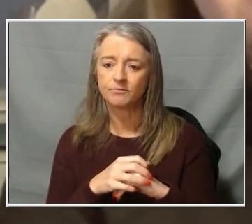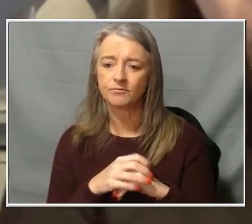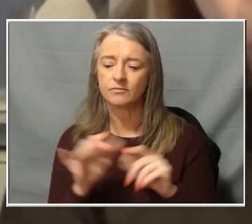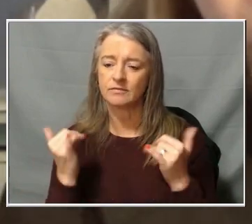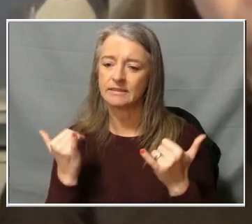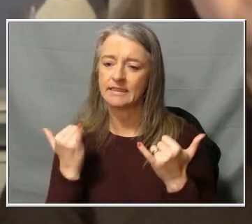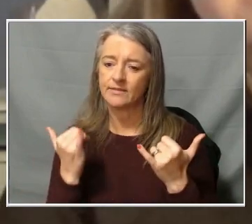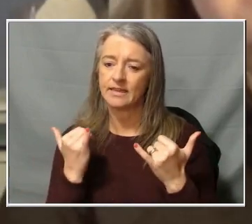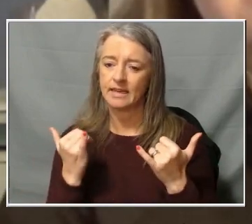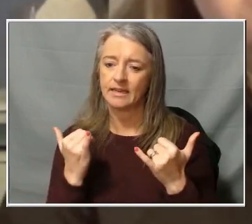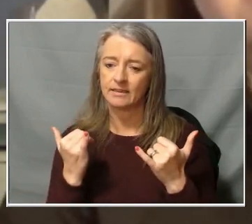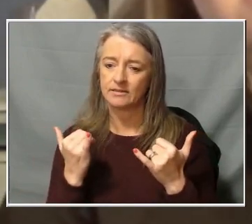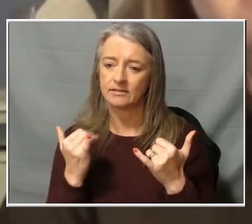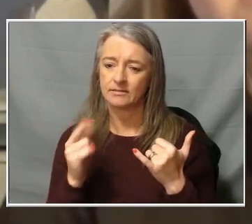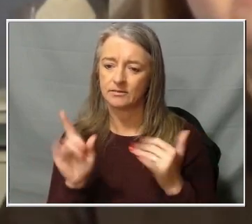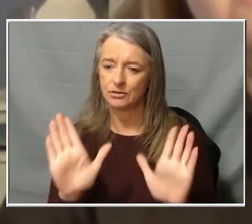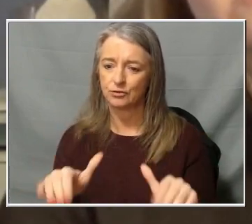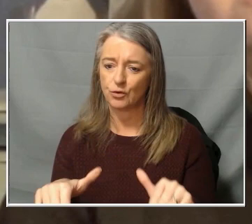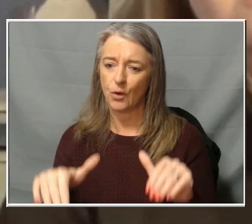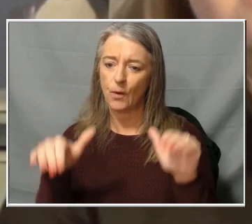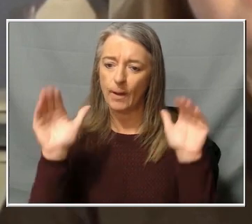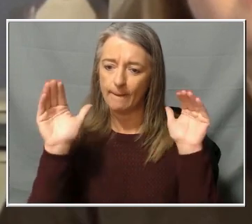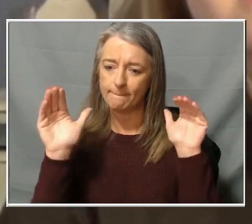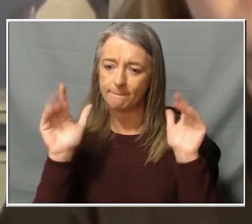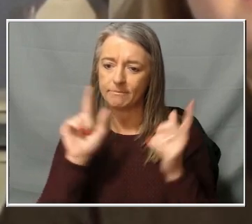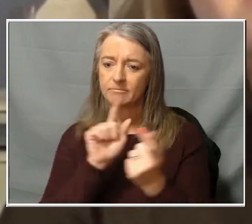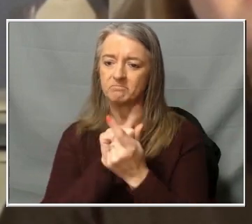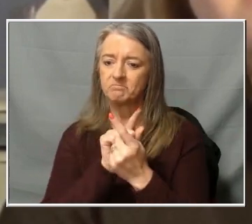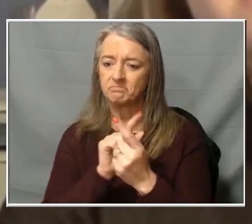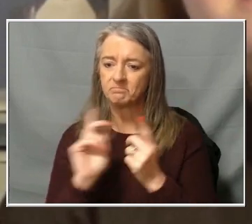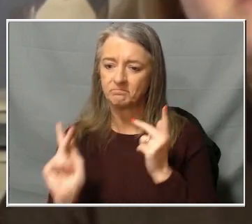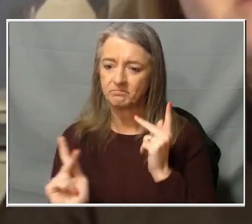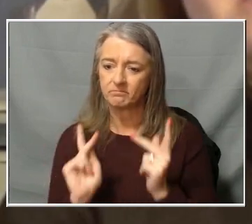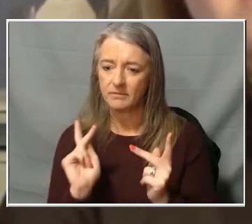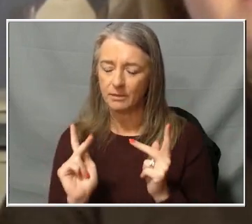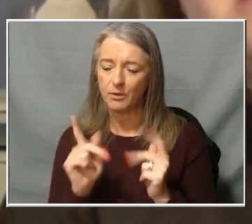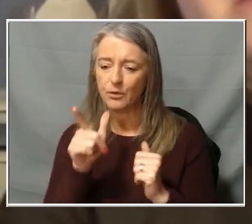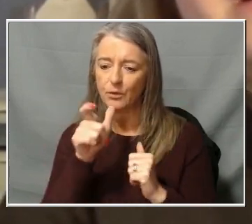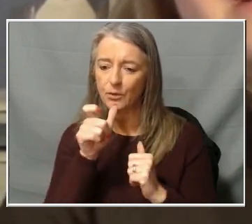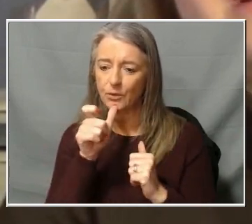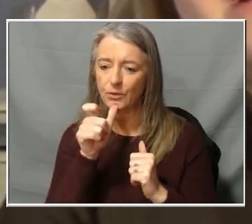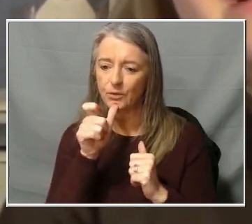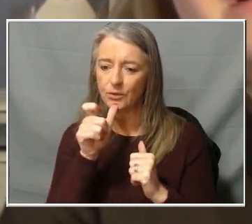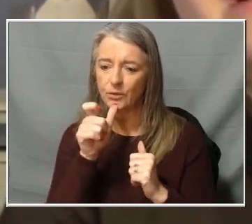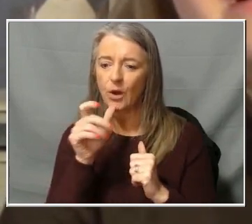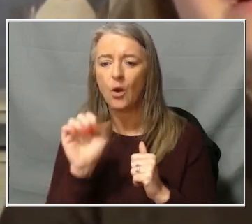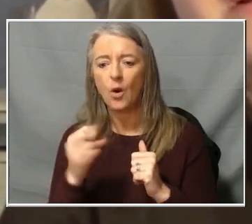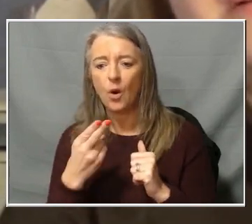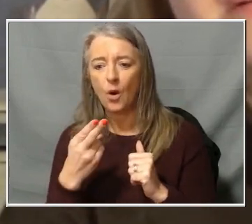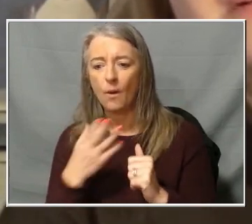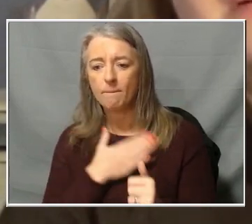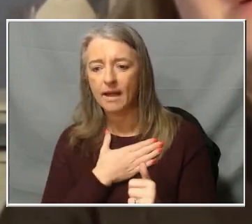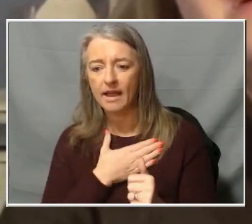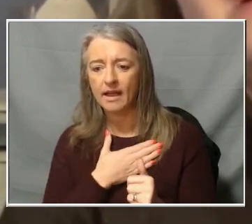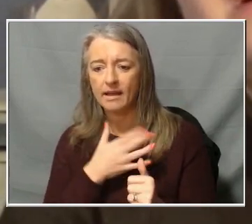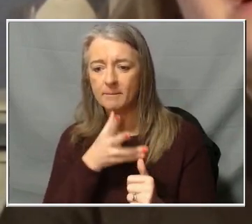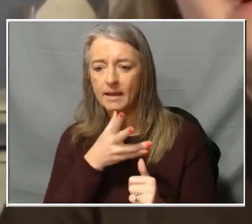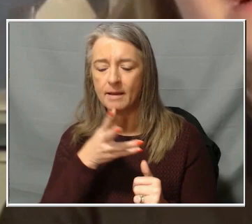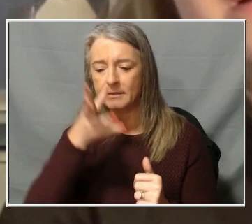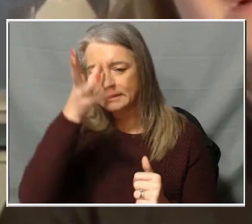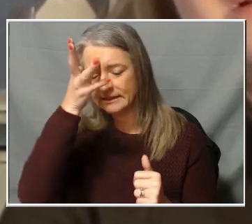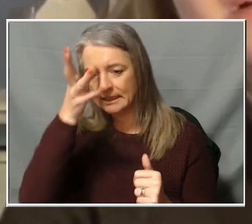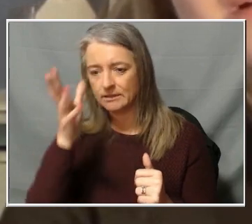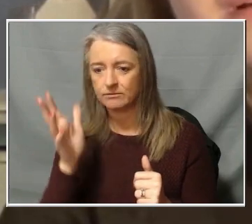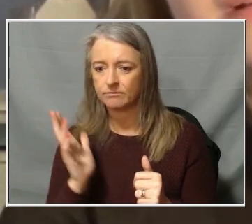even now, as she has grown up, I've met people who were like, oh, my mom or